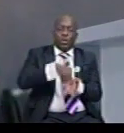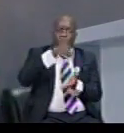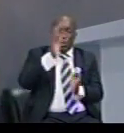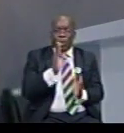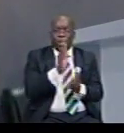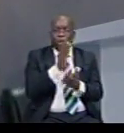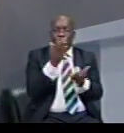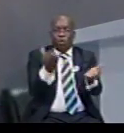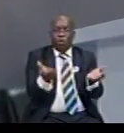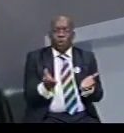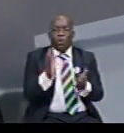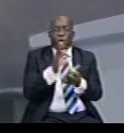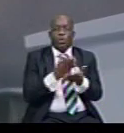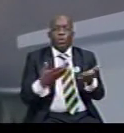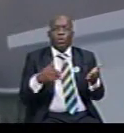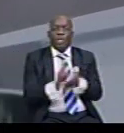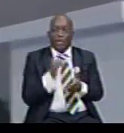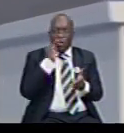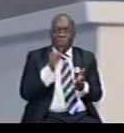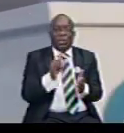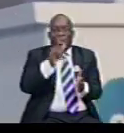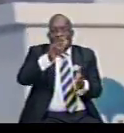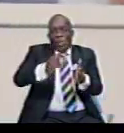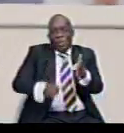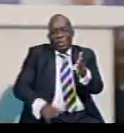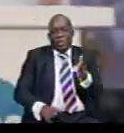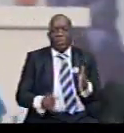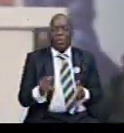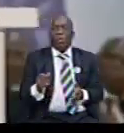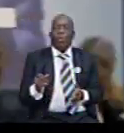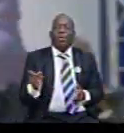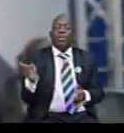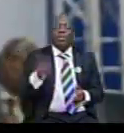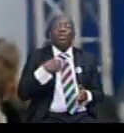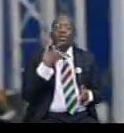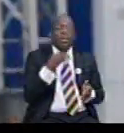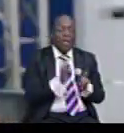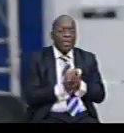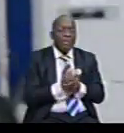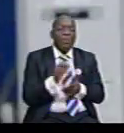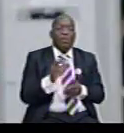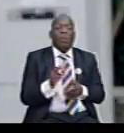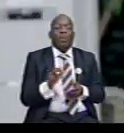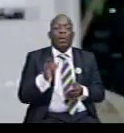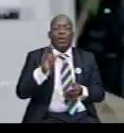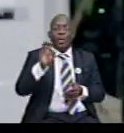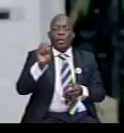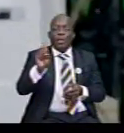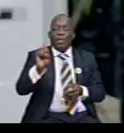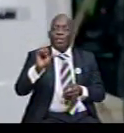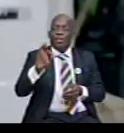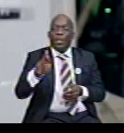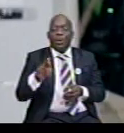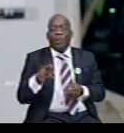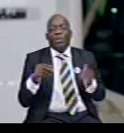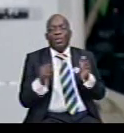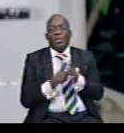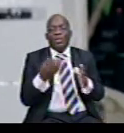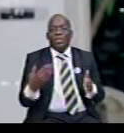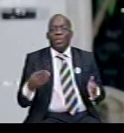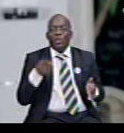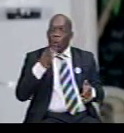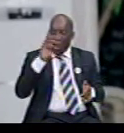watered down, and they say, sir, this subject you're teaching, I heard of, you know,